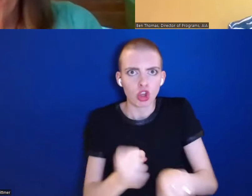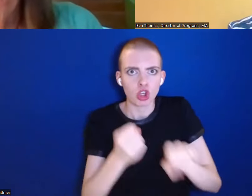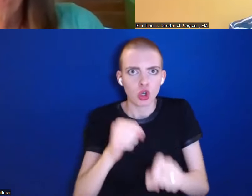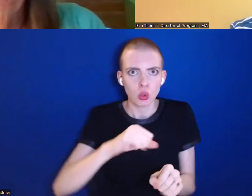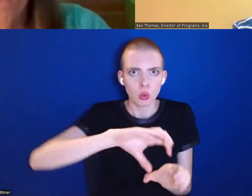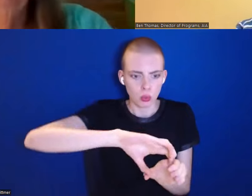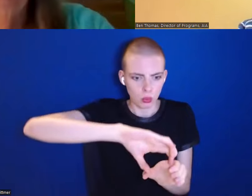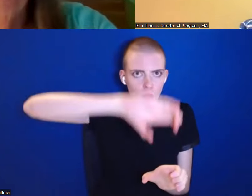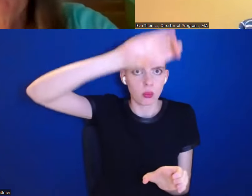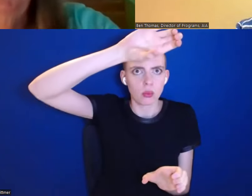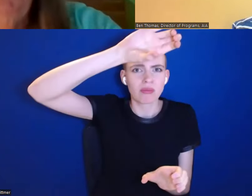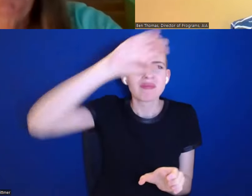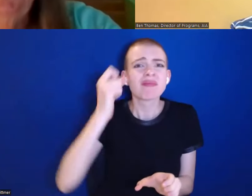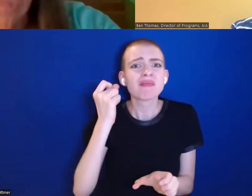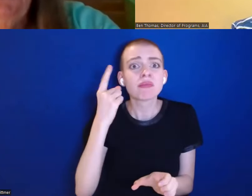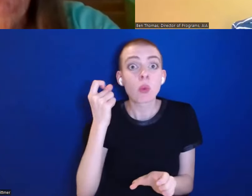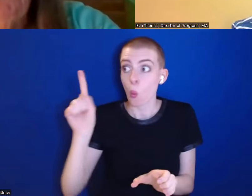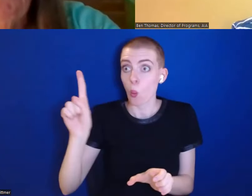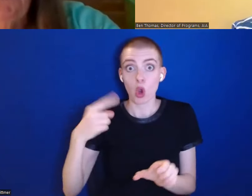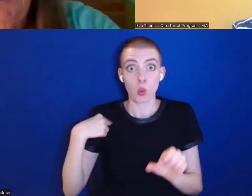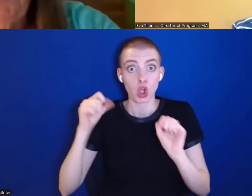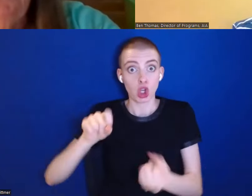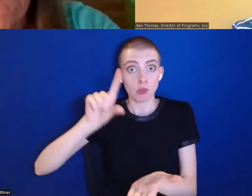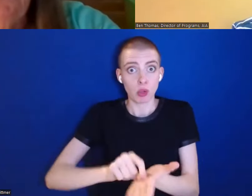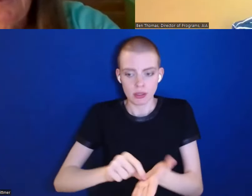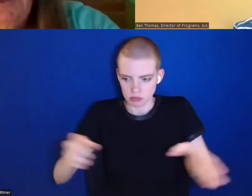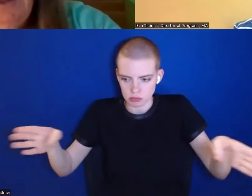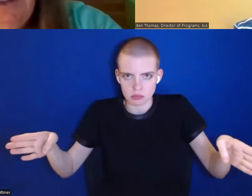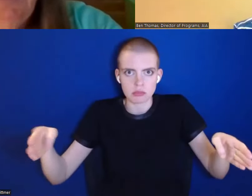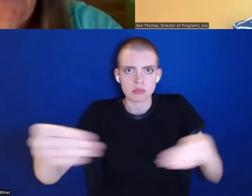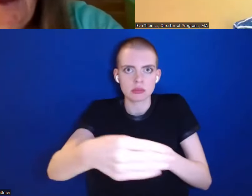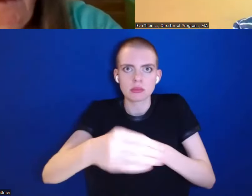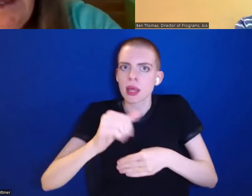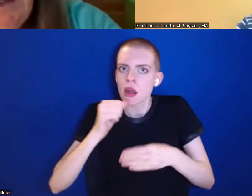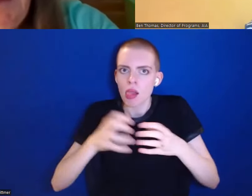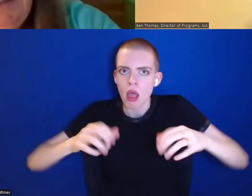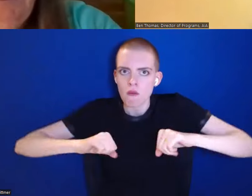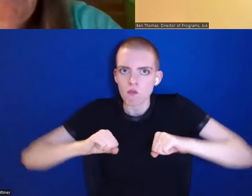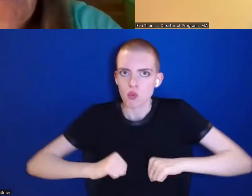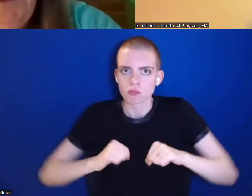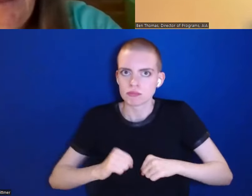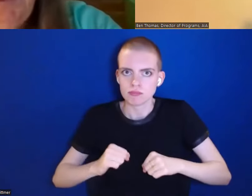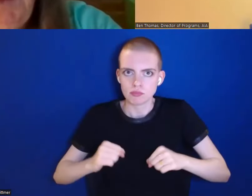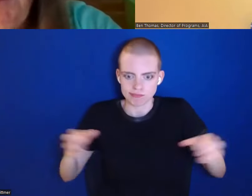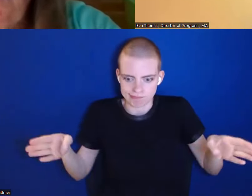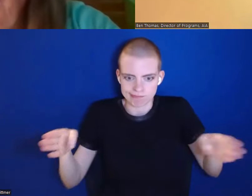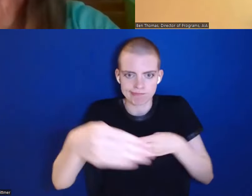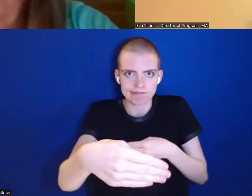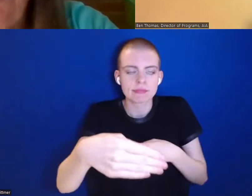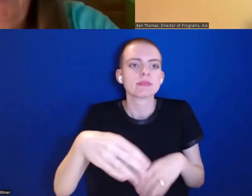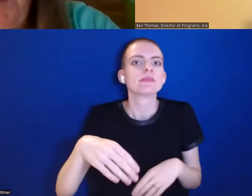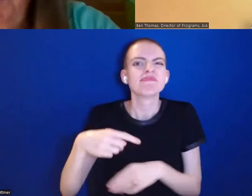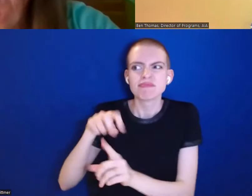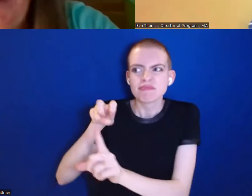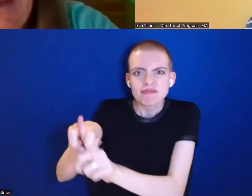we could print was relatively small, even with this huge 3D printer. And so, and we got the people from